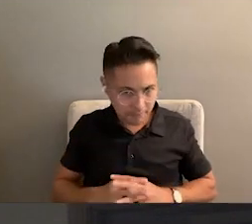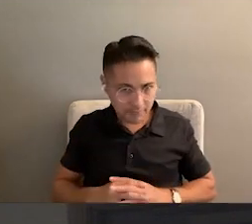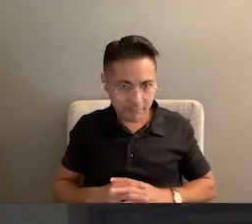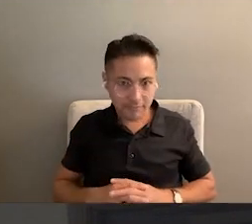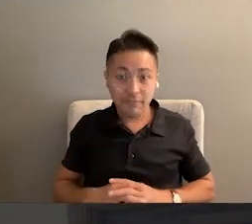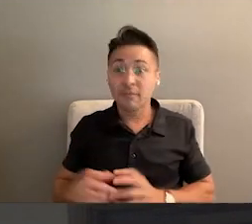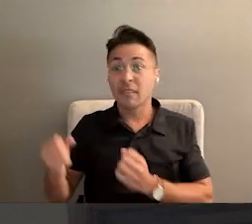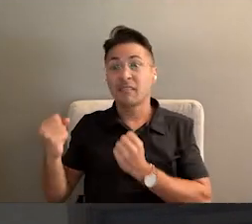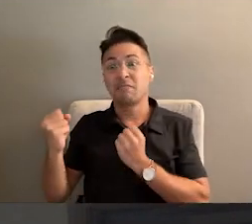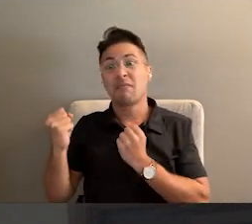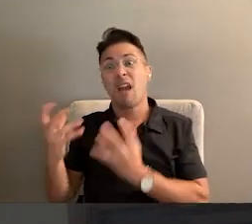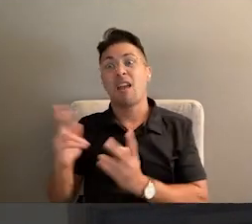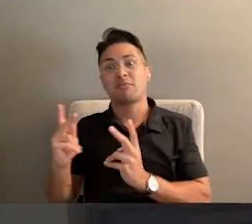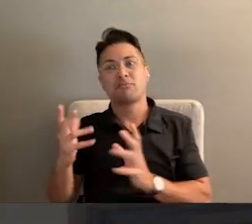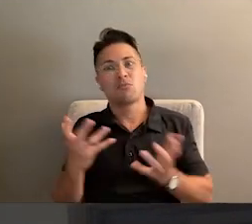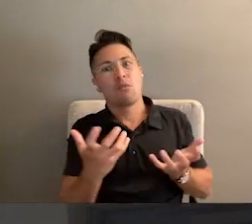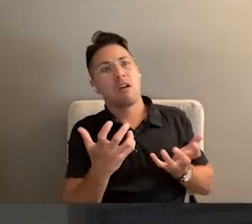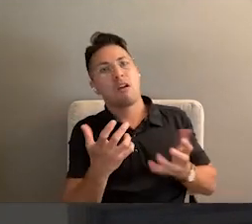program?